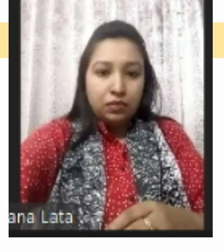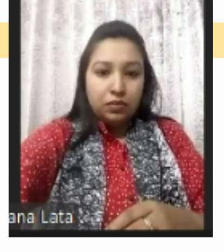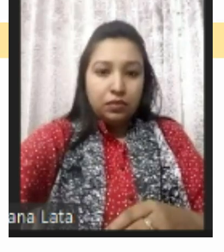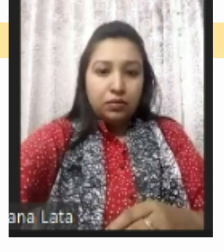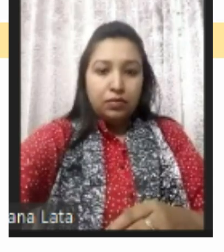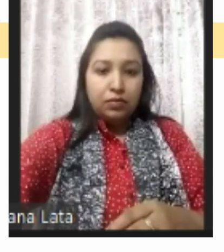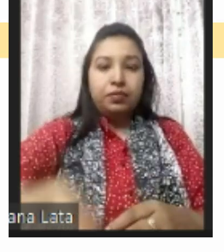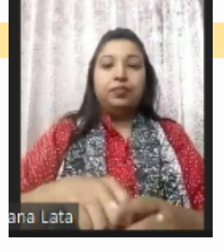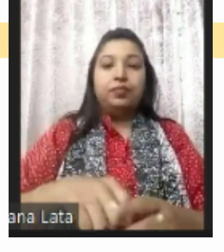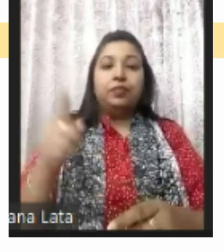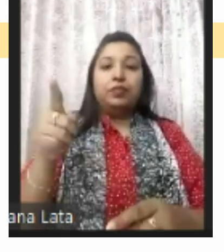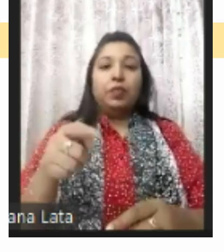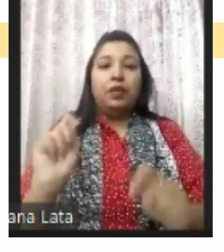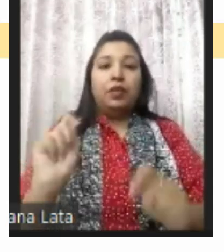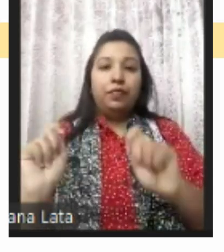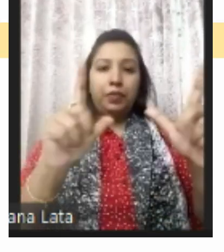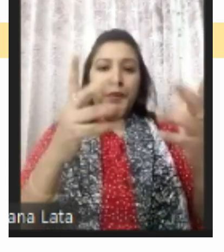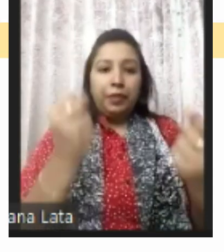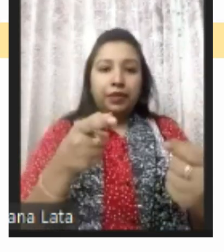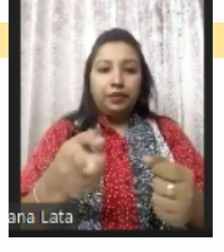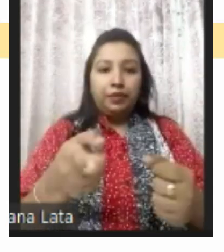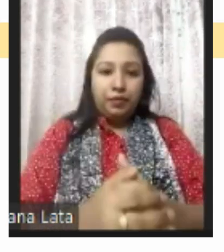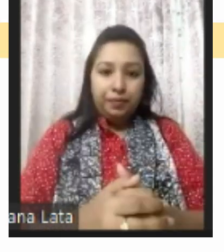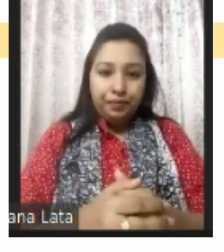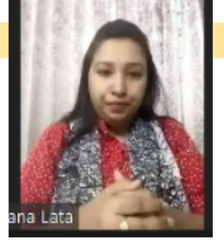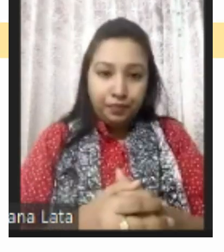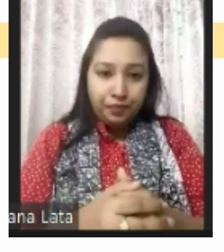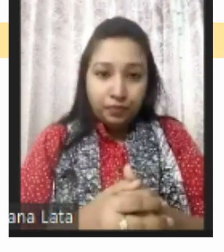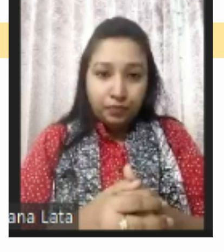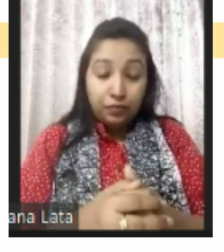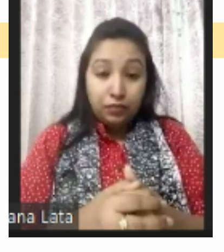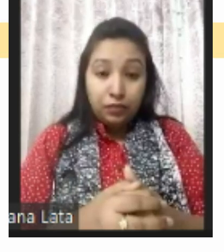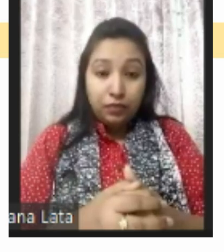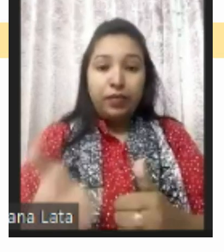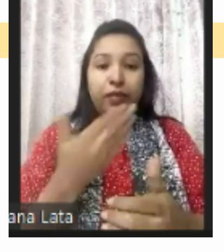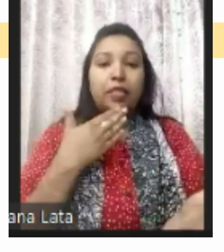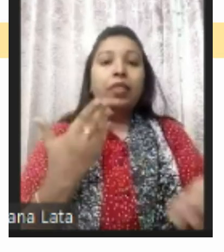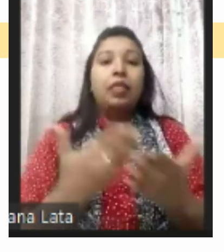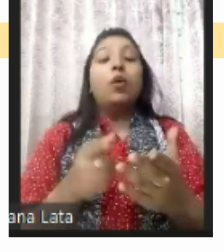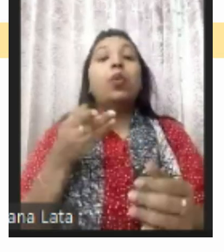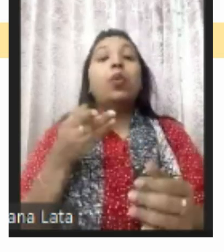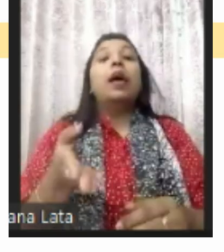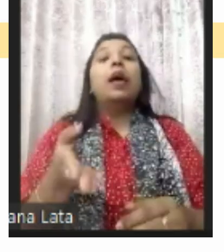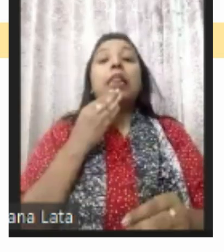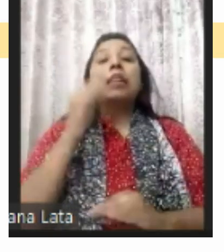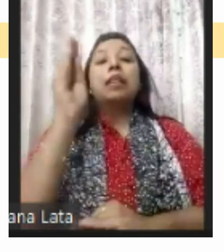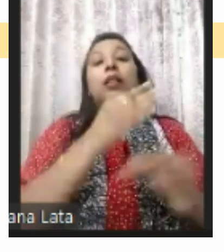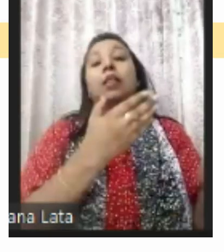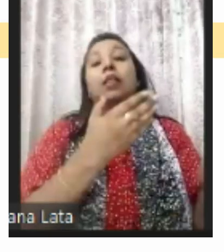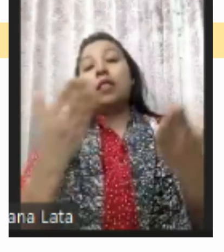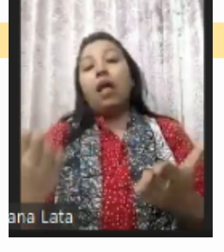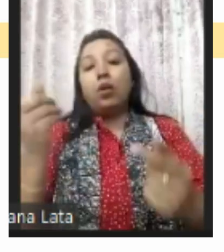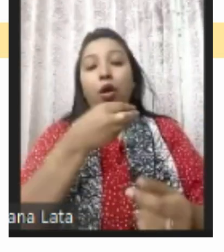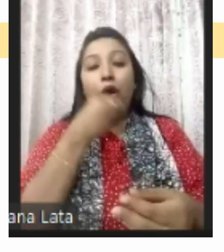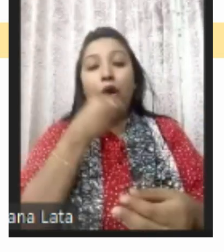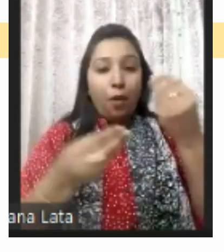come, so you're more successful. So thank you very much. Great, wonderful. Ladies and gentlemen, honorable guest, panelist, and speaker, we